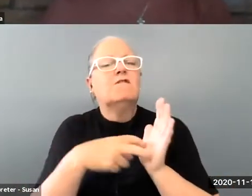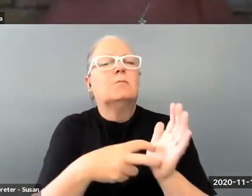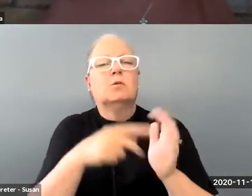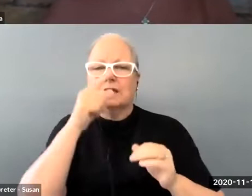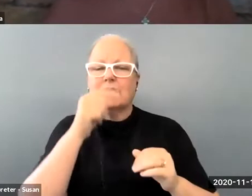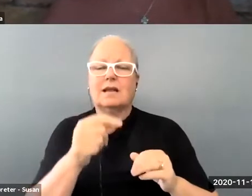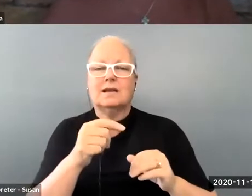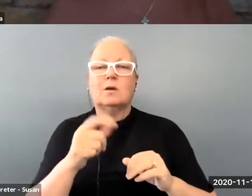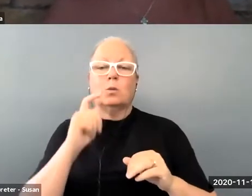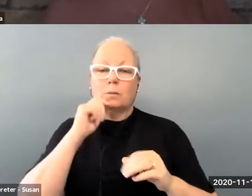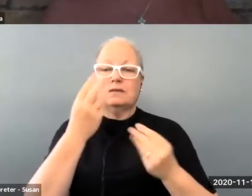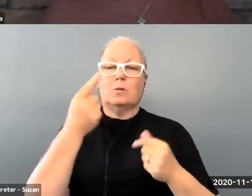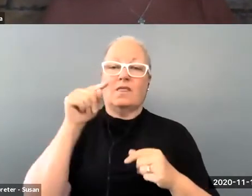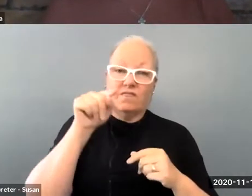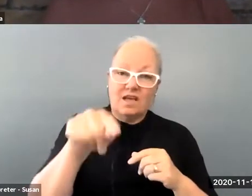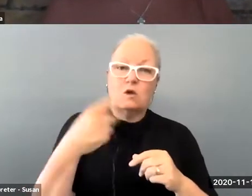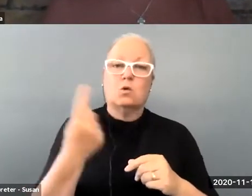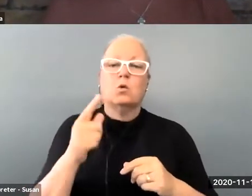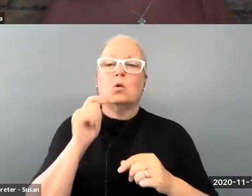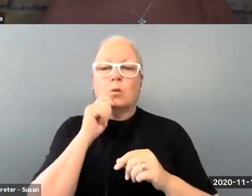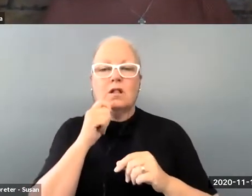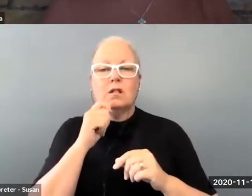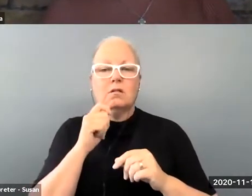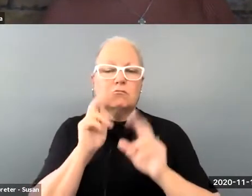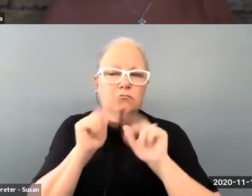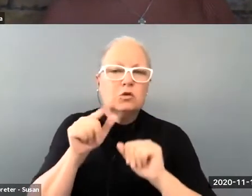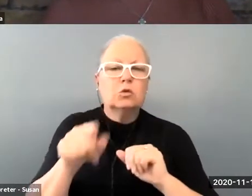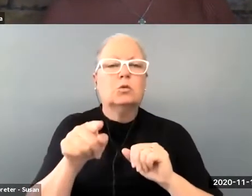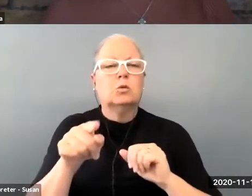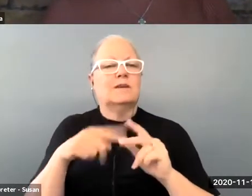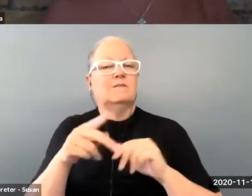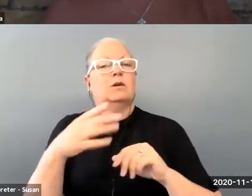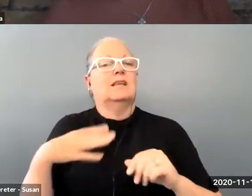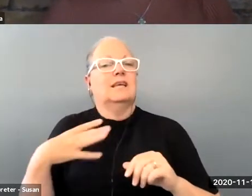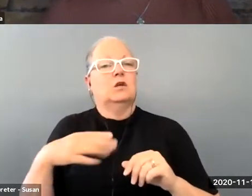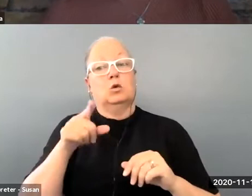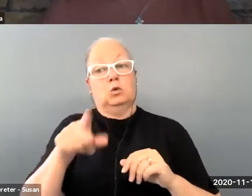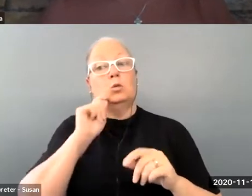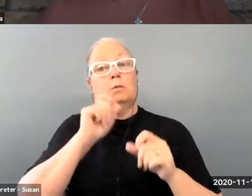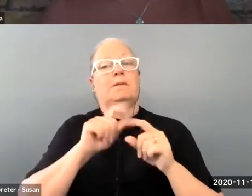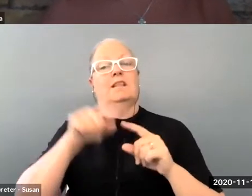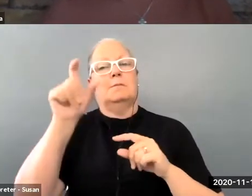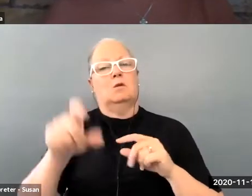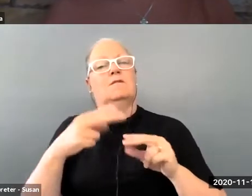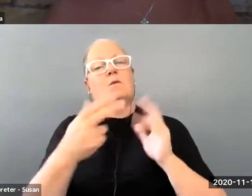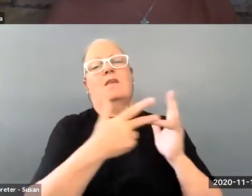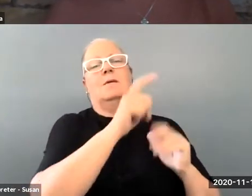will be someone there to catch you if you need to, and that you will be that person for somebody else too. And